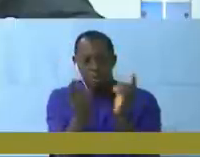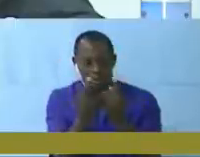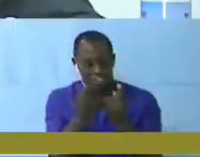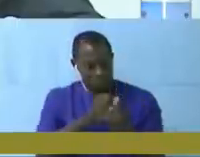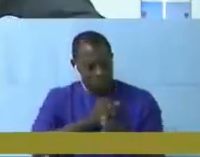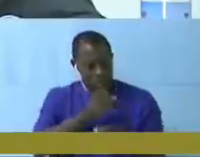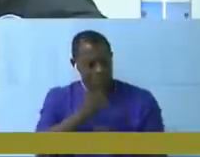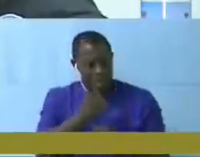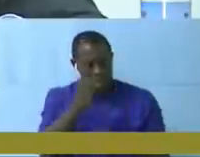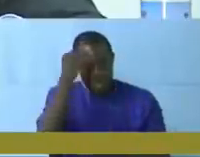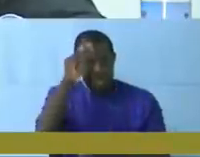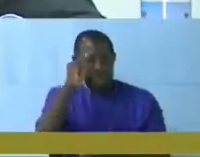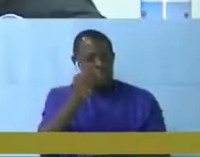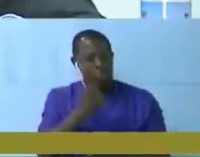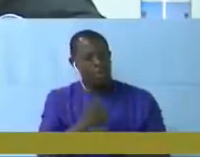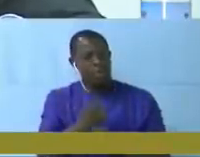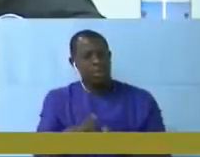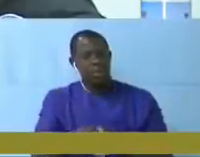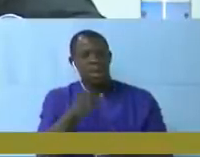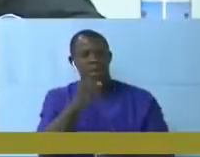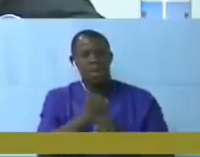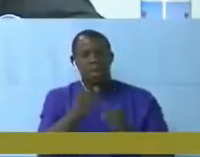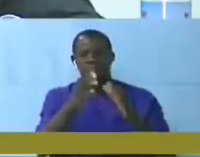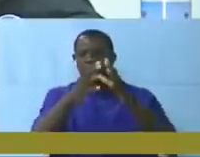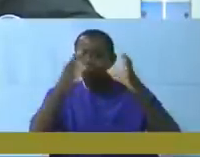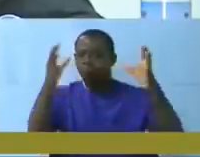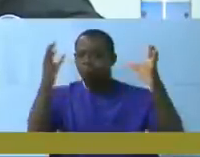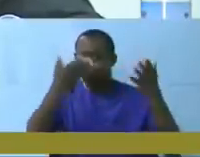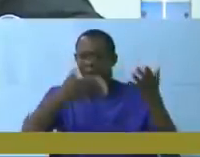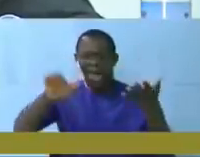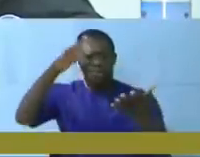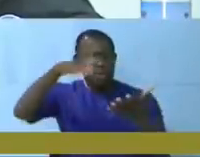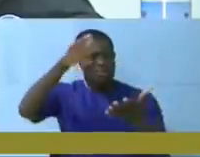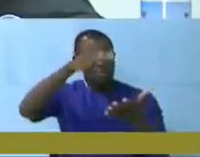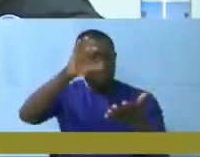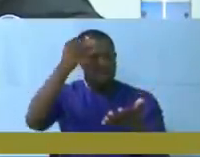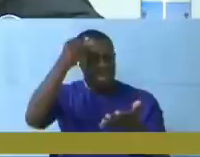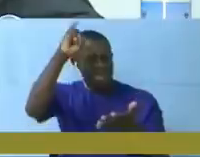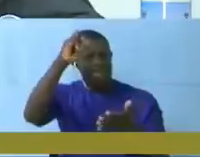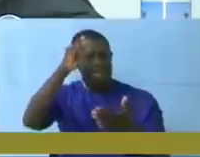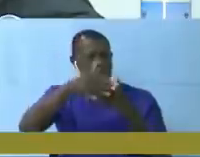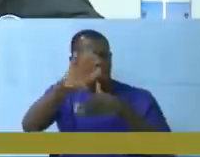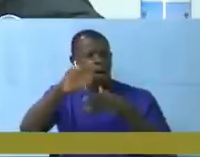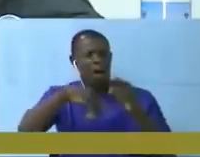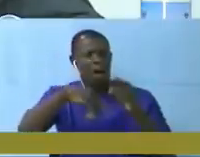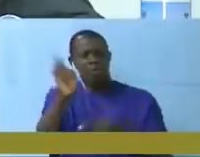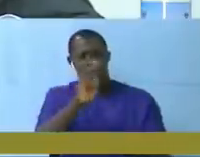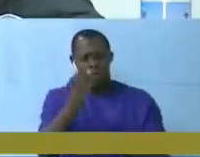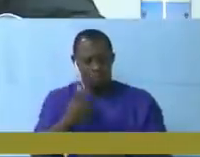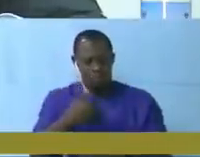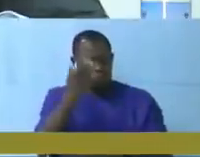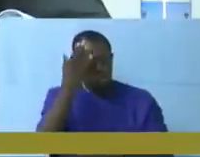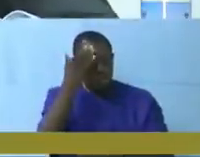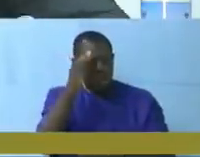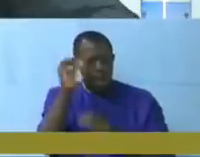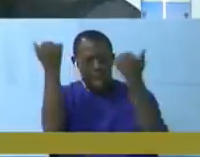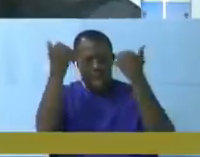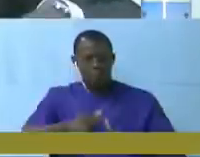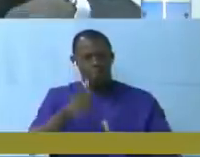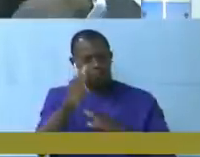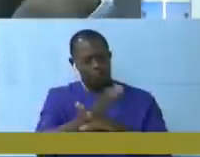over-exaggeration of what we knew to have been happening in this country. Ñom de ni nga xamné non lañ